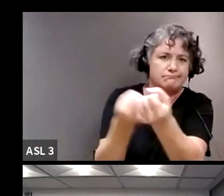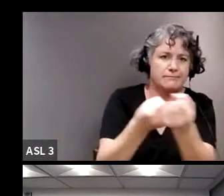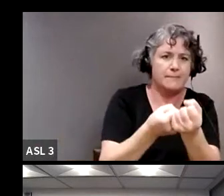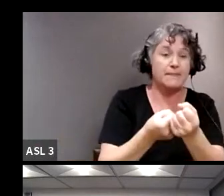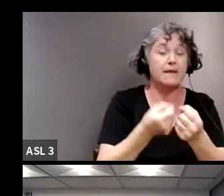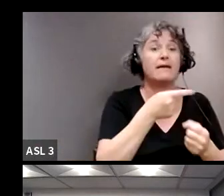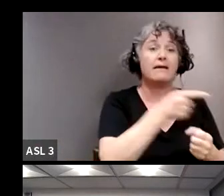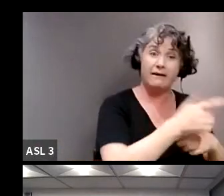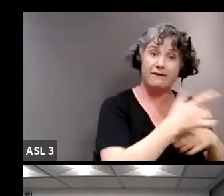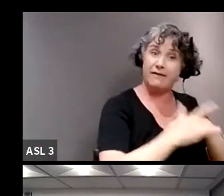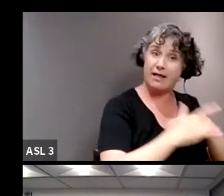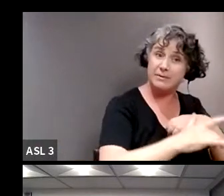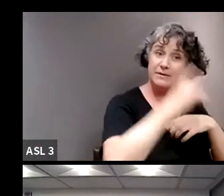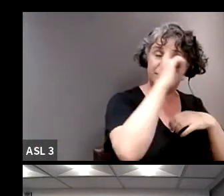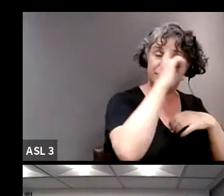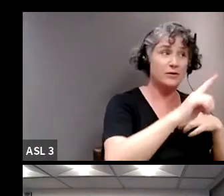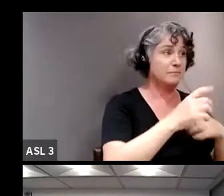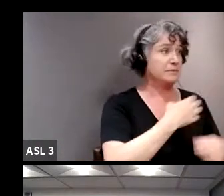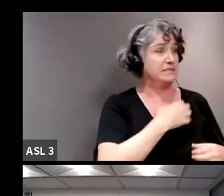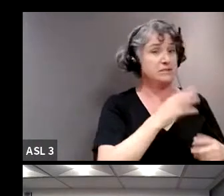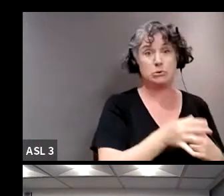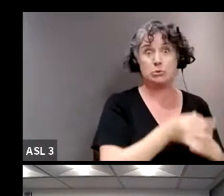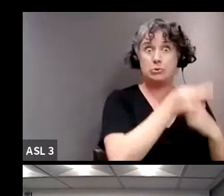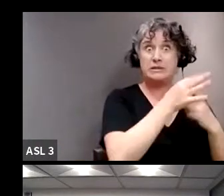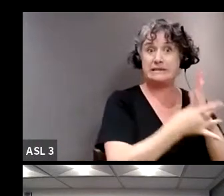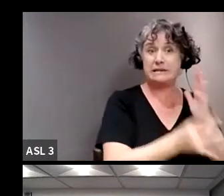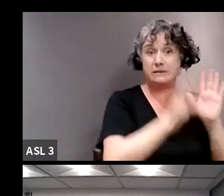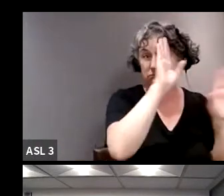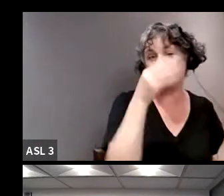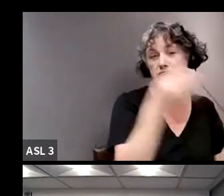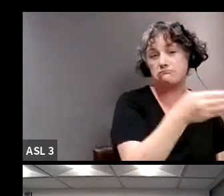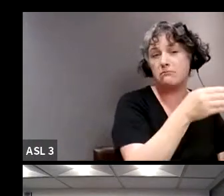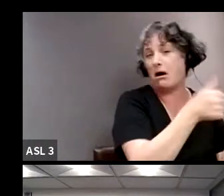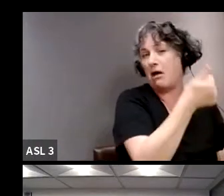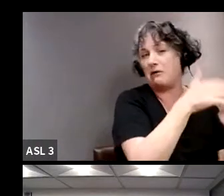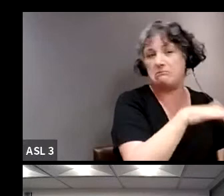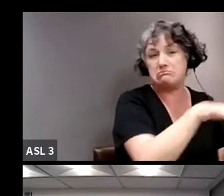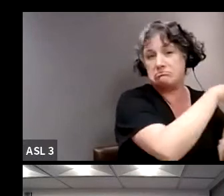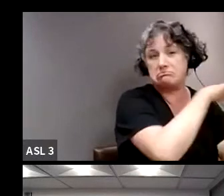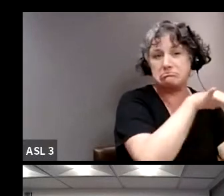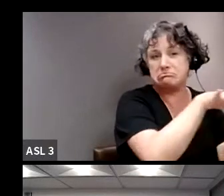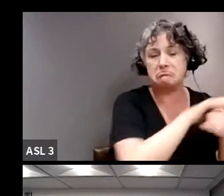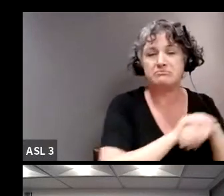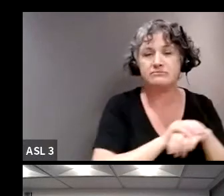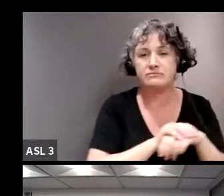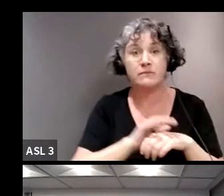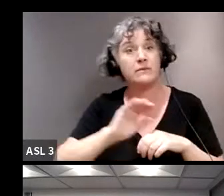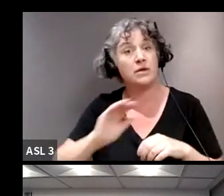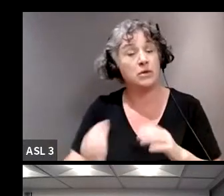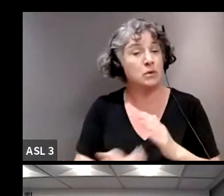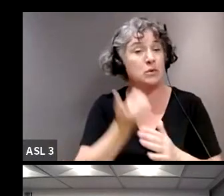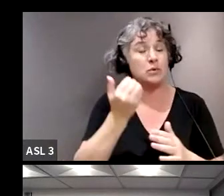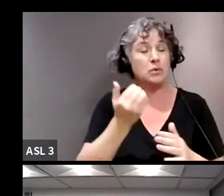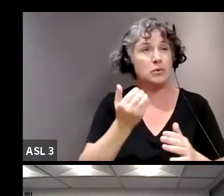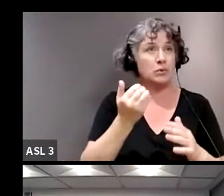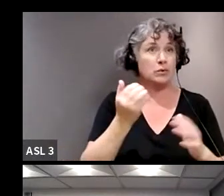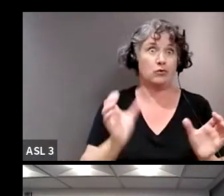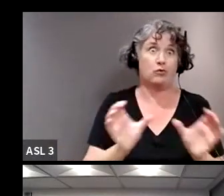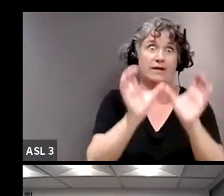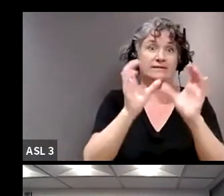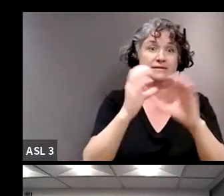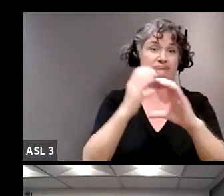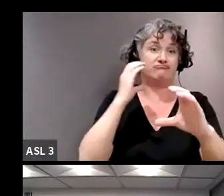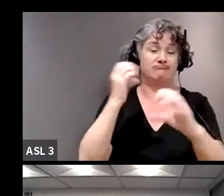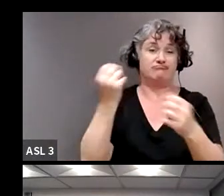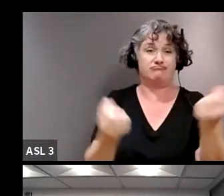police are uniquely um skilled at doing um a new crisis fan would provide um